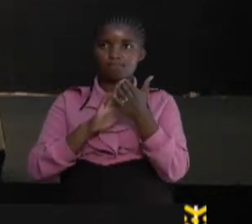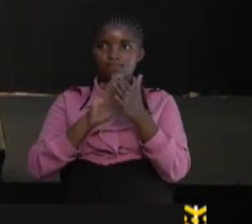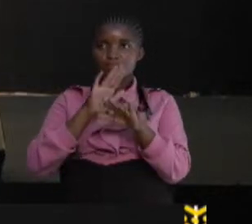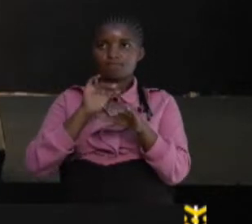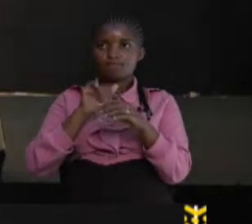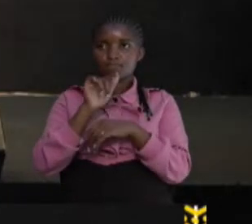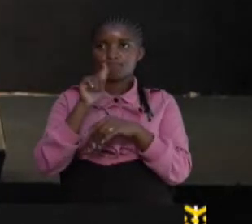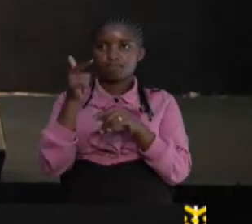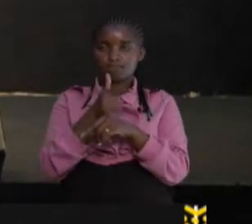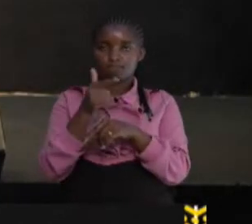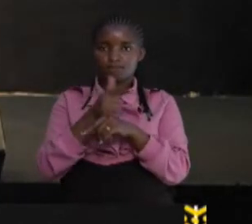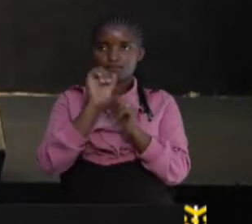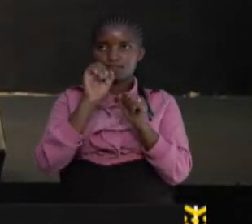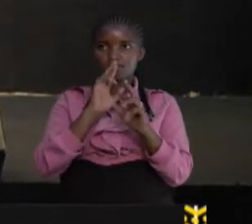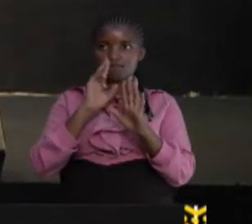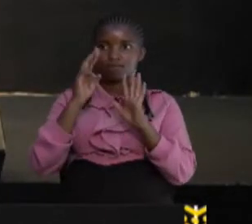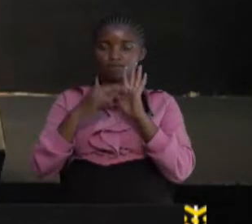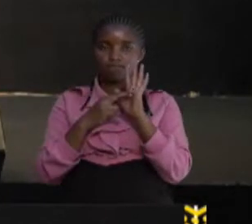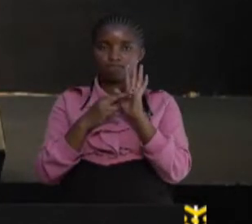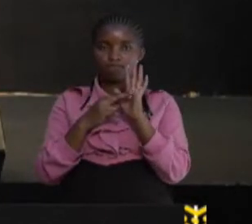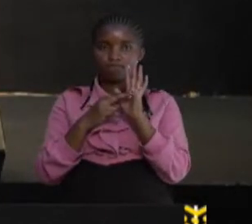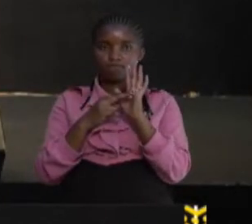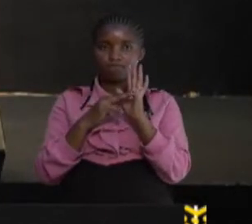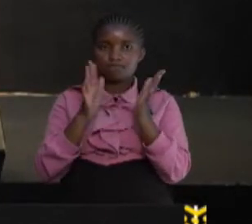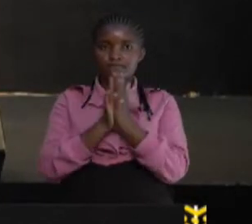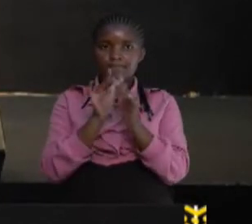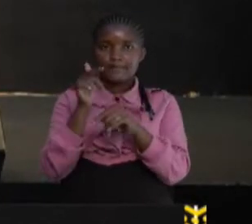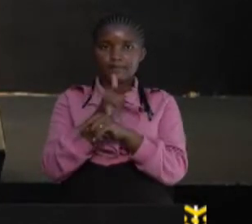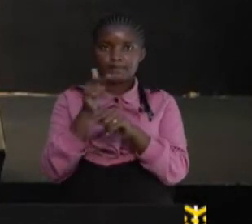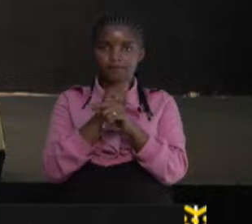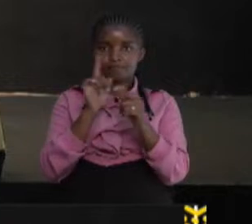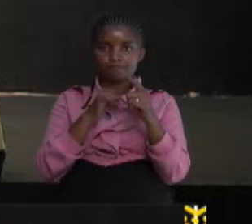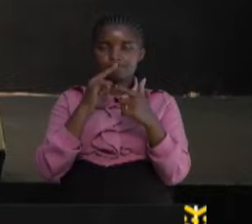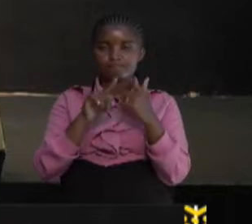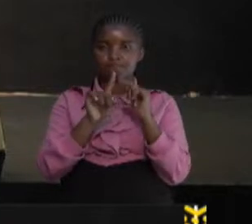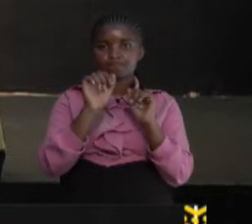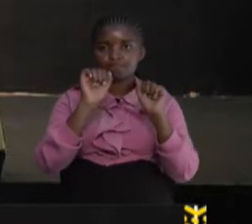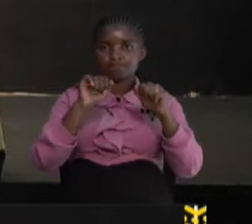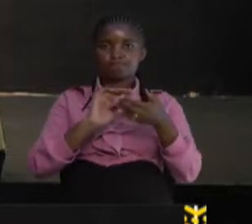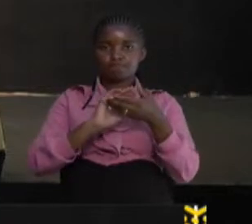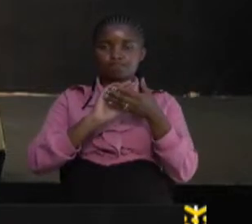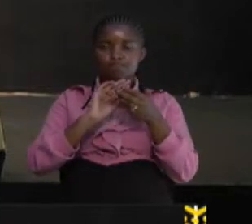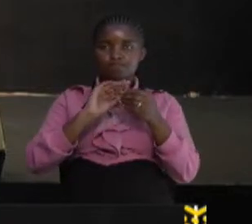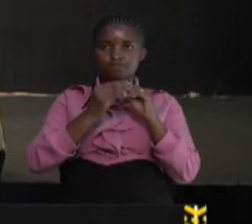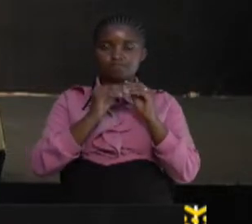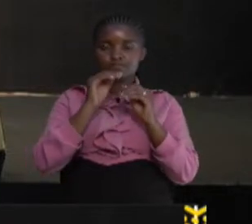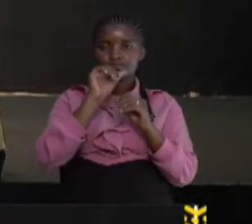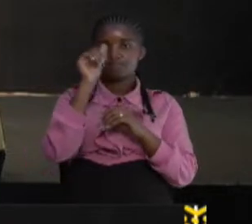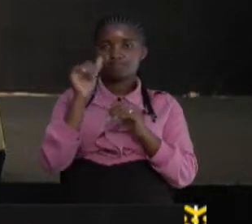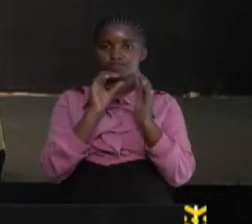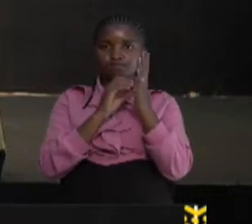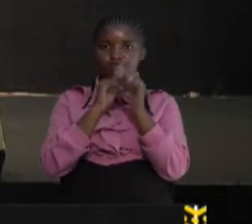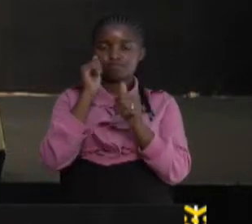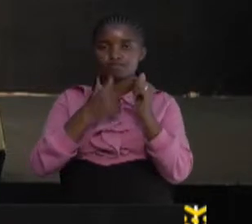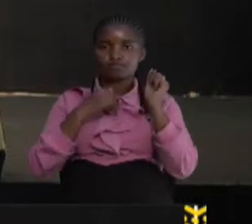you can reply with a video, and that way, you've created another piece of content that has the